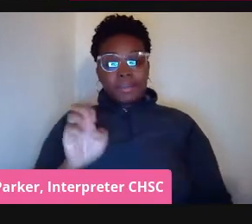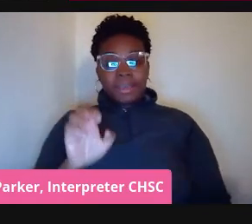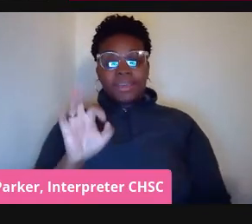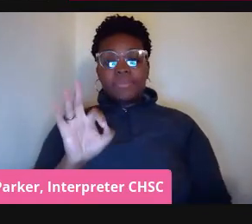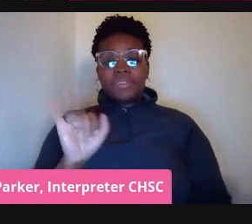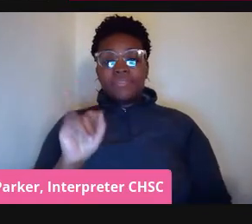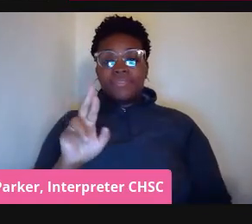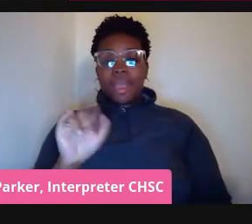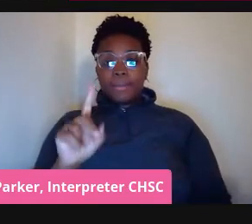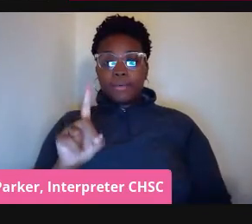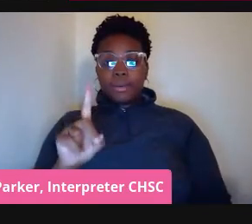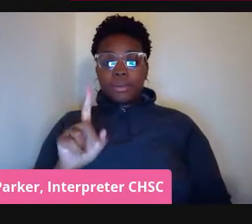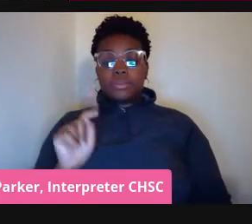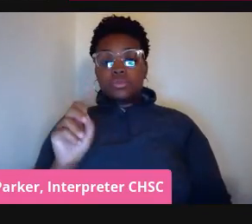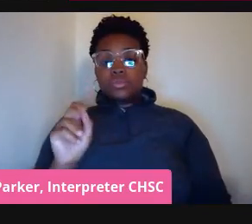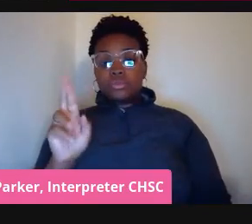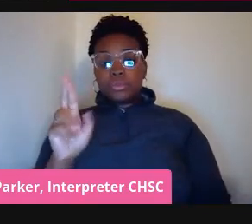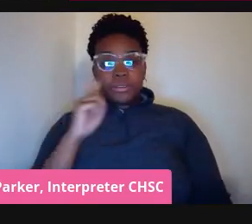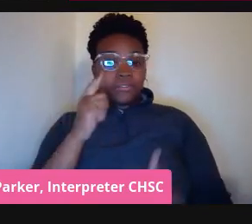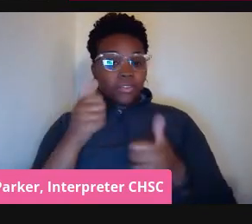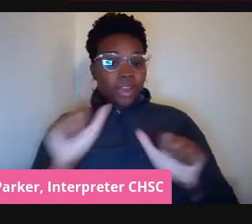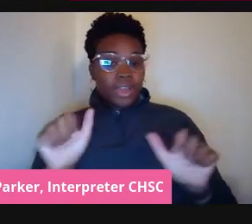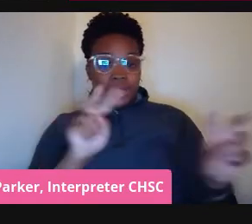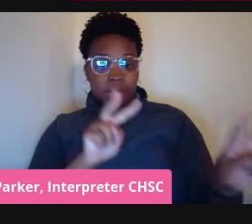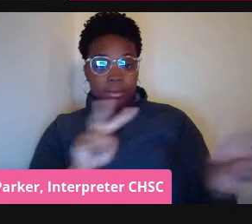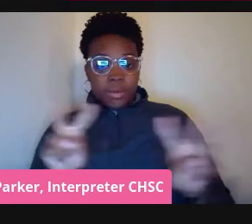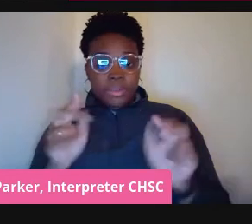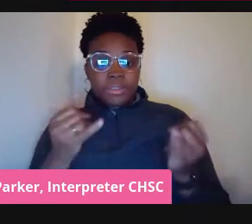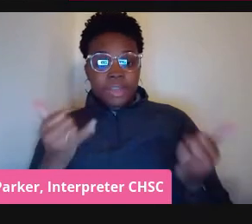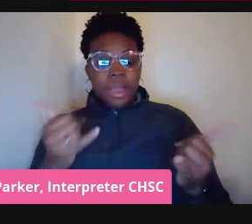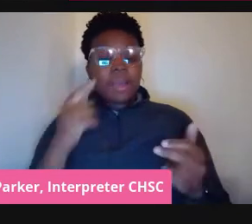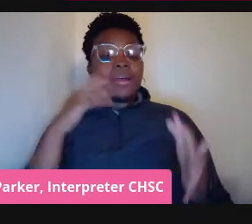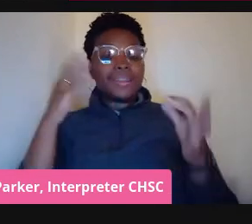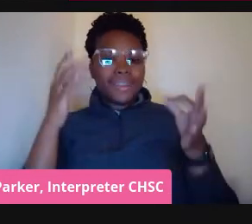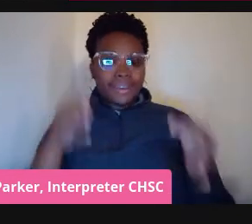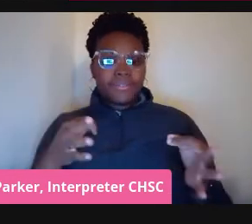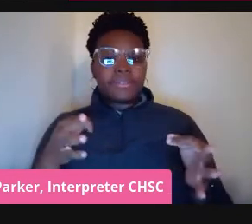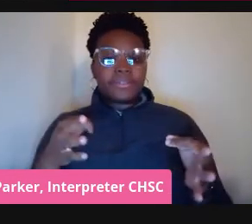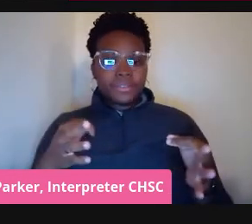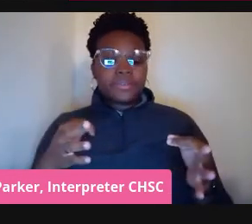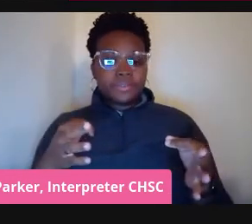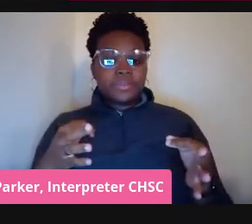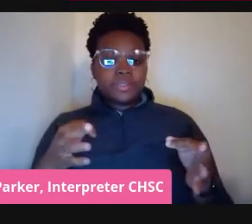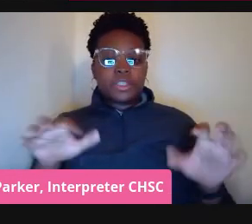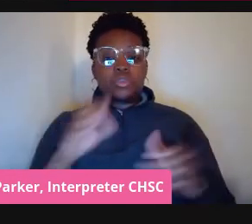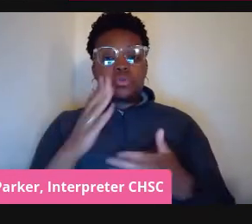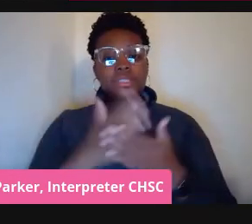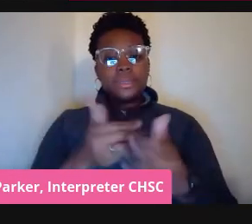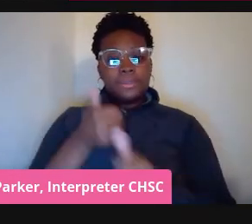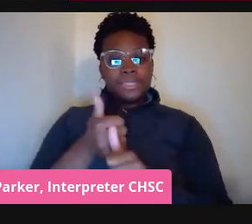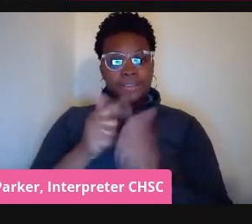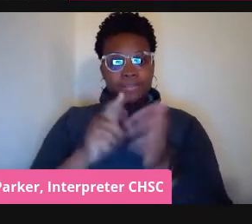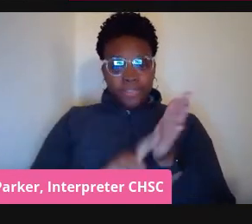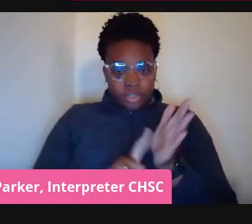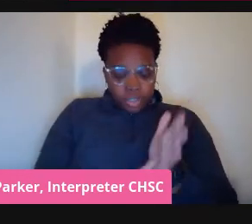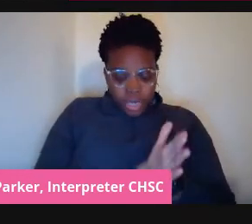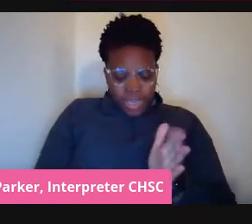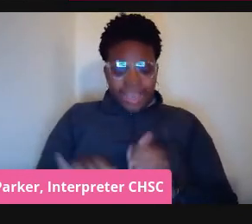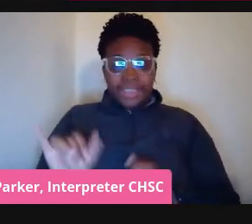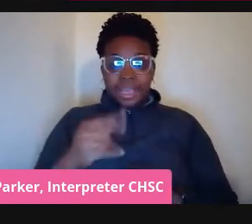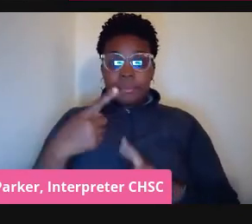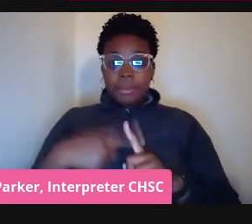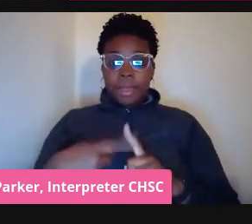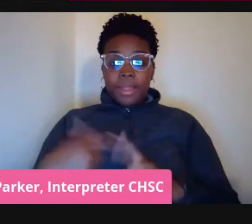tumor. So for anyone that's watching, definitely, do some self-checks, just like you do your monthly